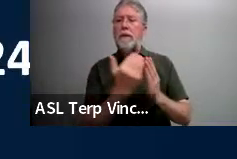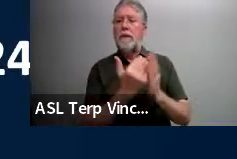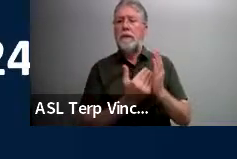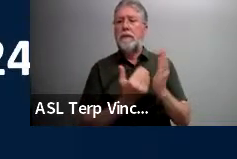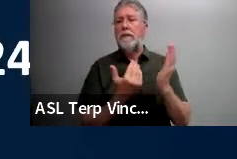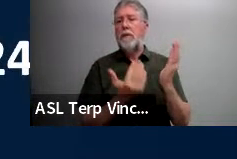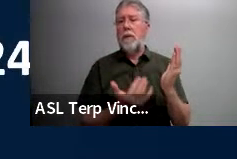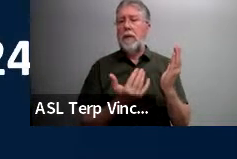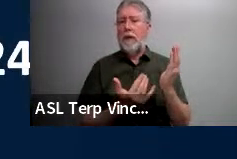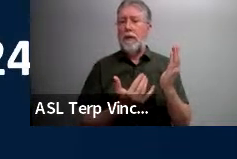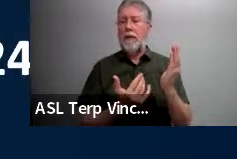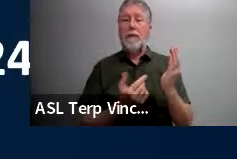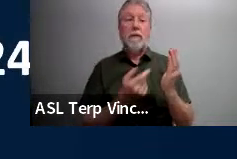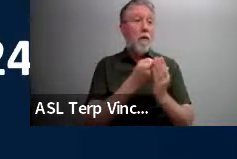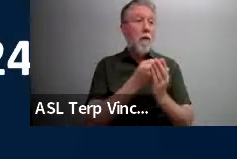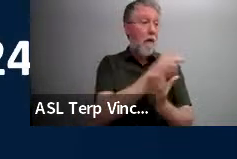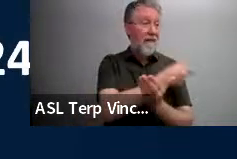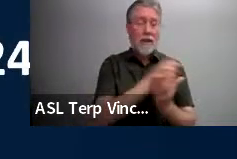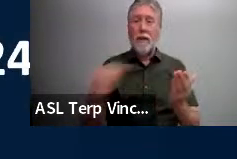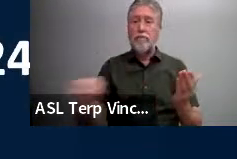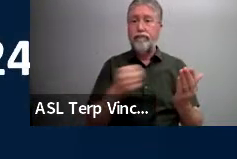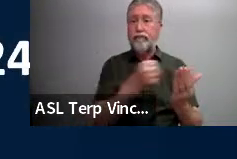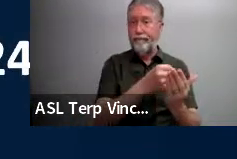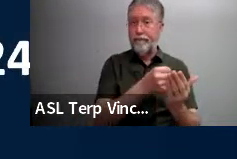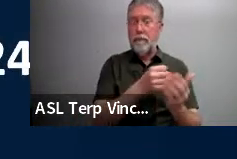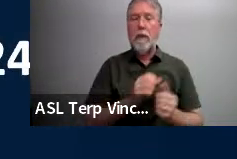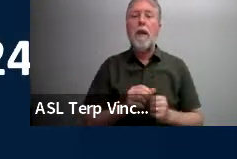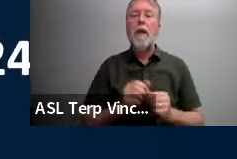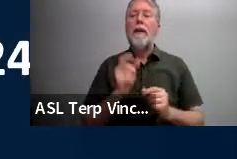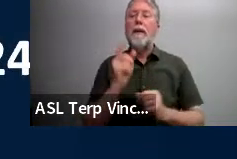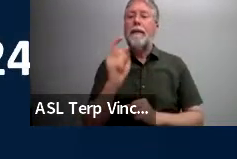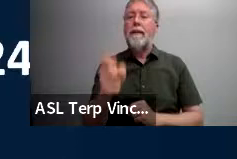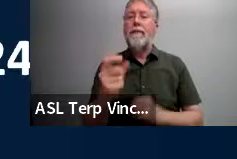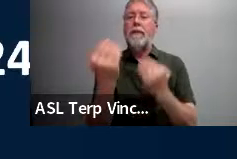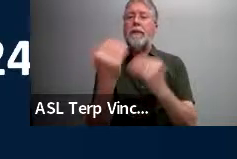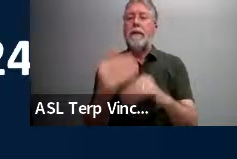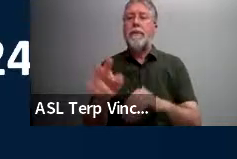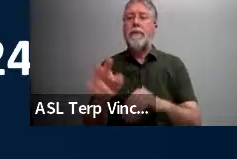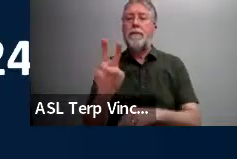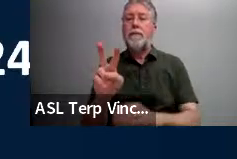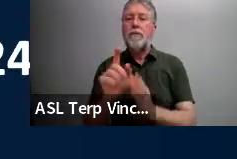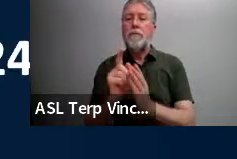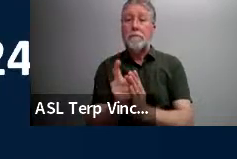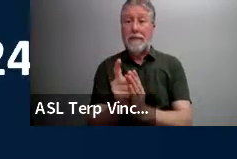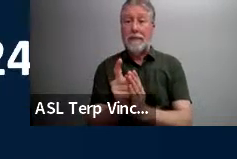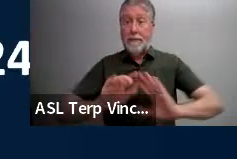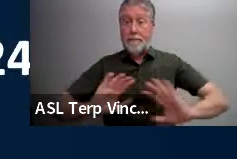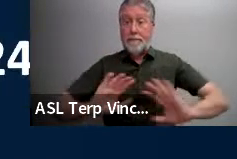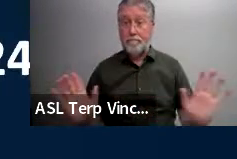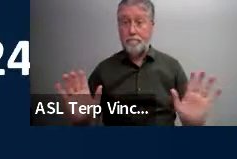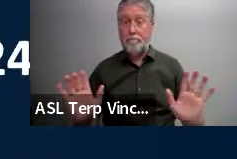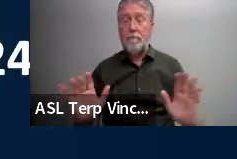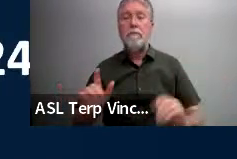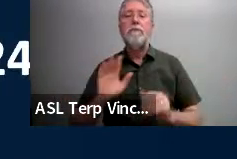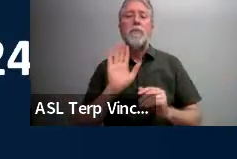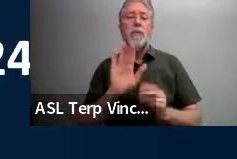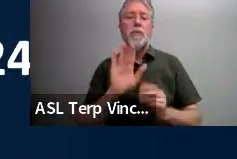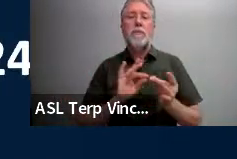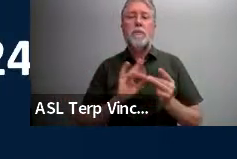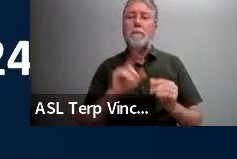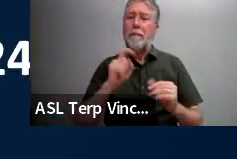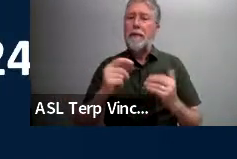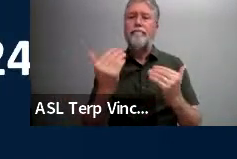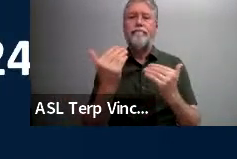to present their comments. If you're interested in presenting, please just send an email to the